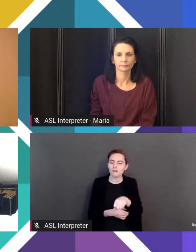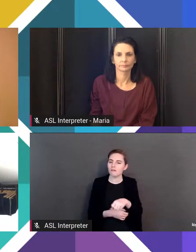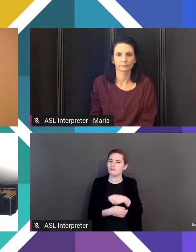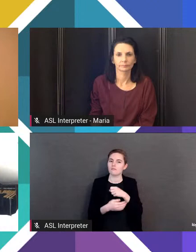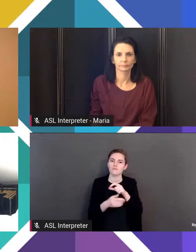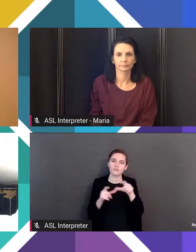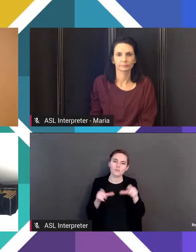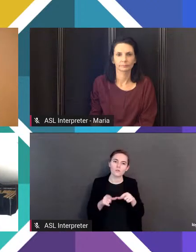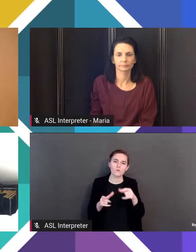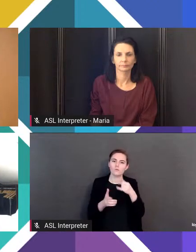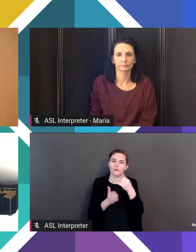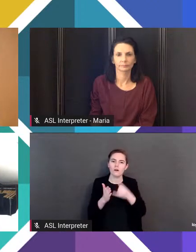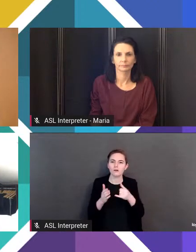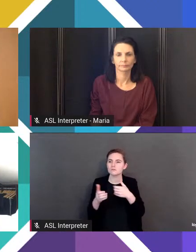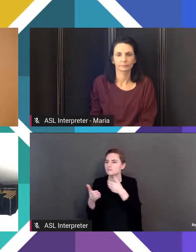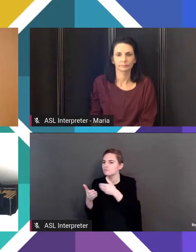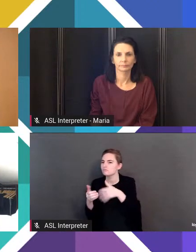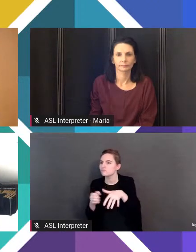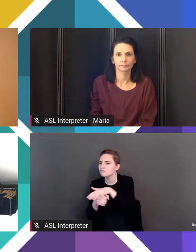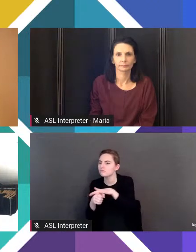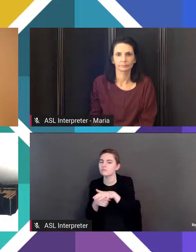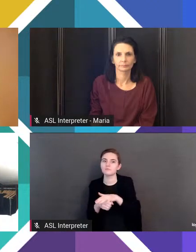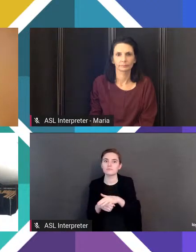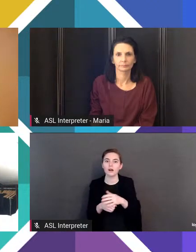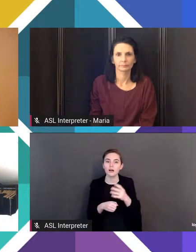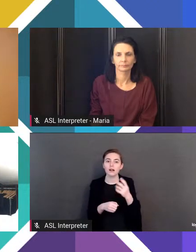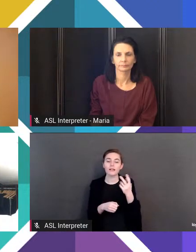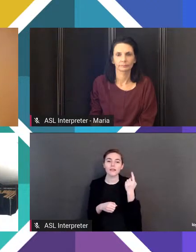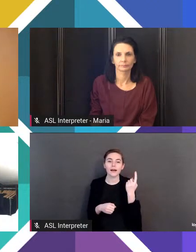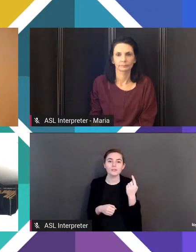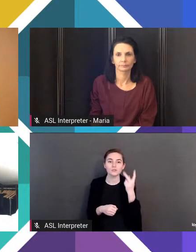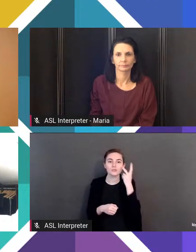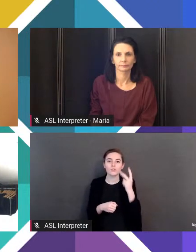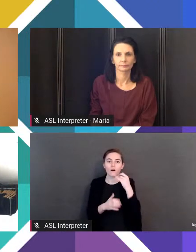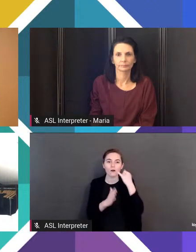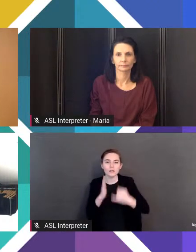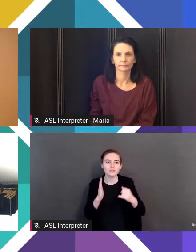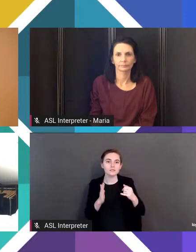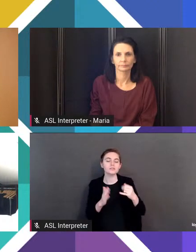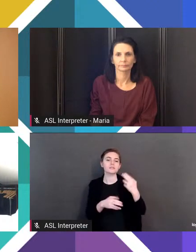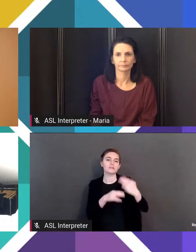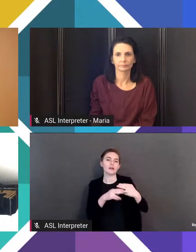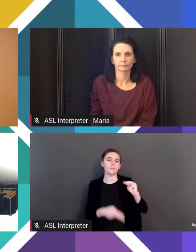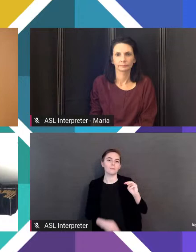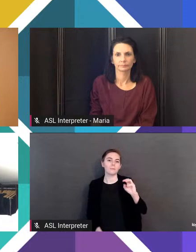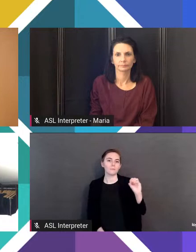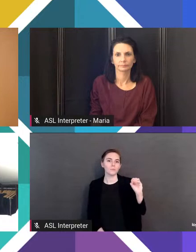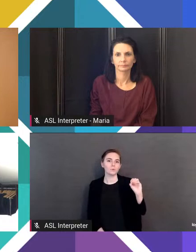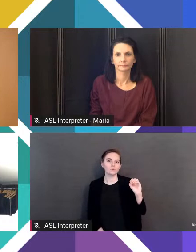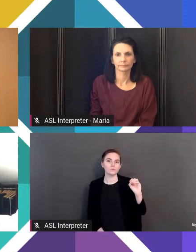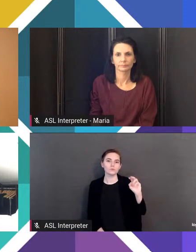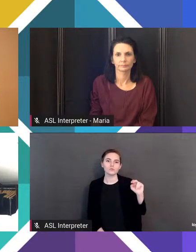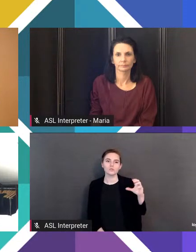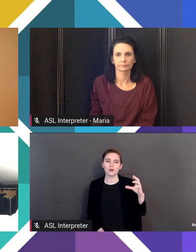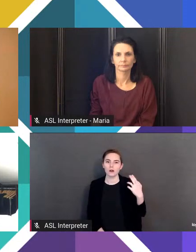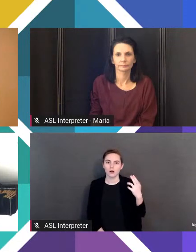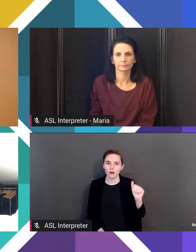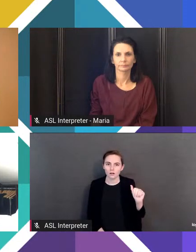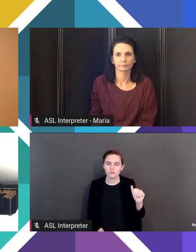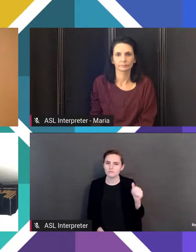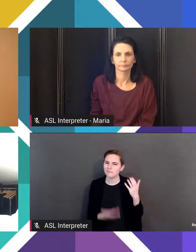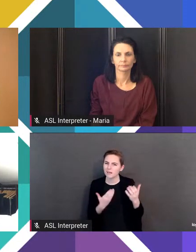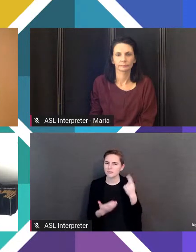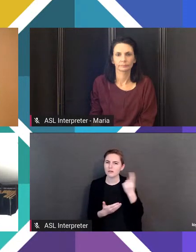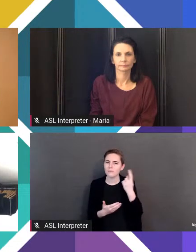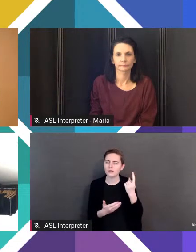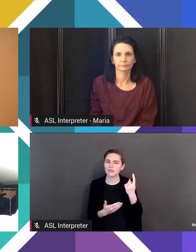an artist by the name of Muncha last year. I don't know if you did. I was trying to see if you did some kind of press on that, Lucy, but I